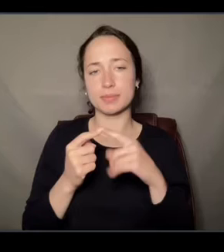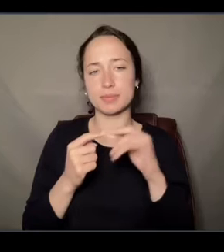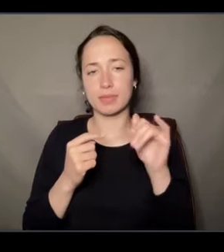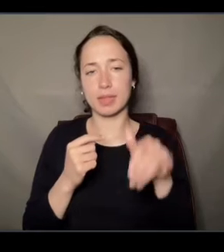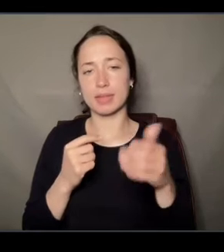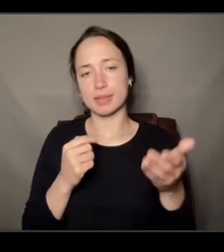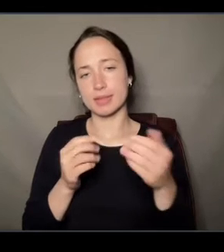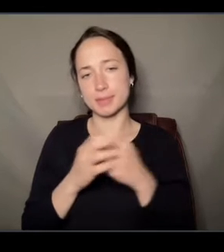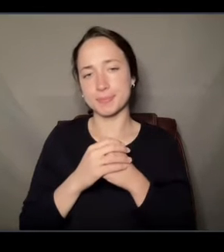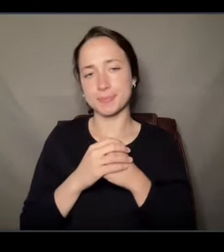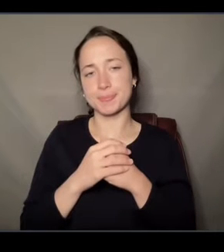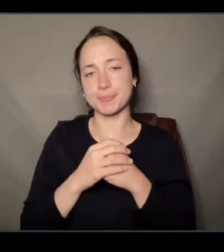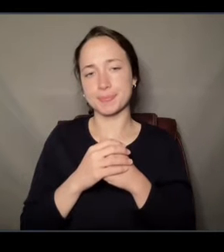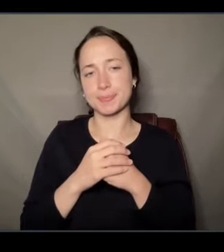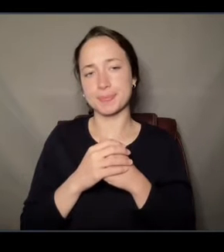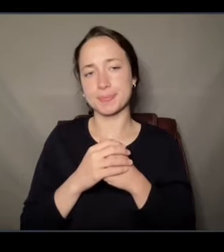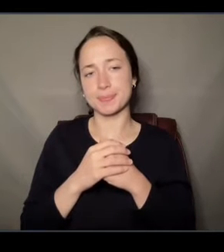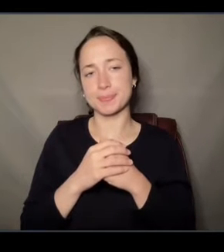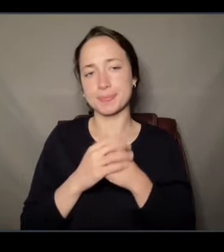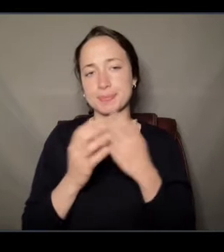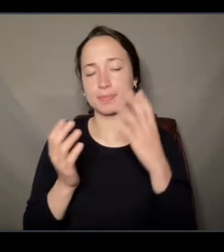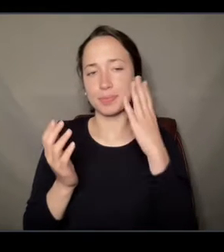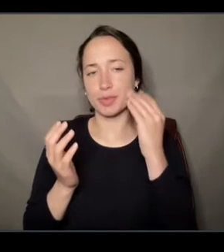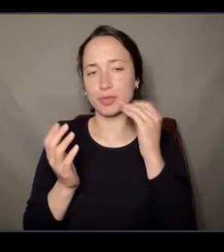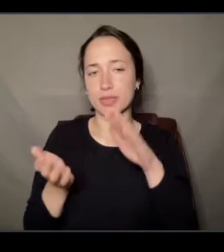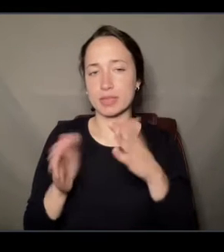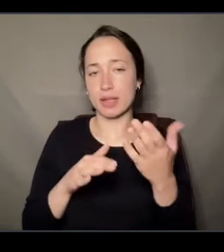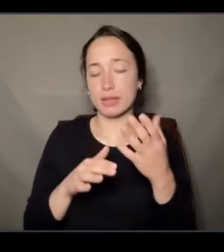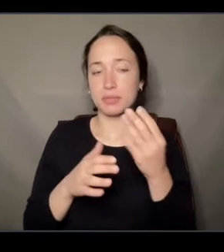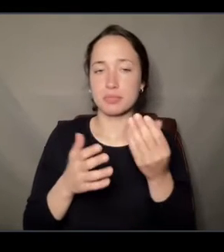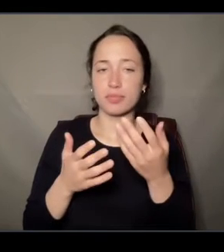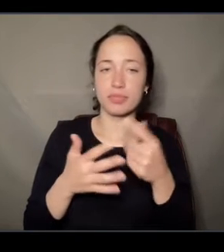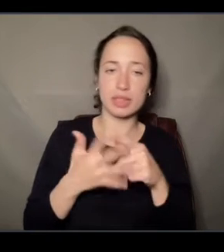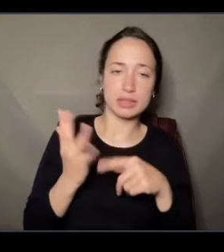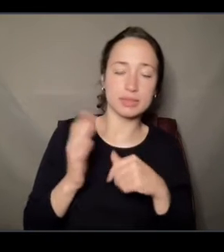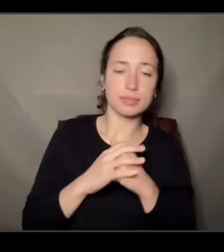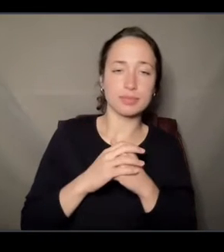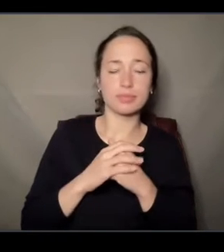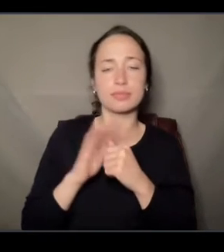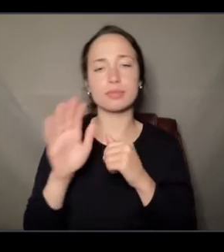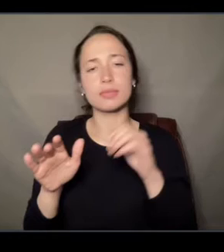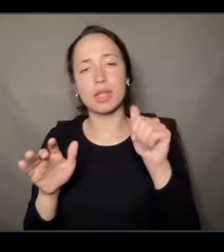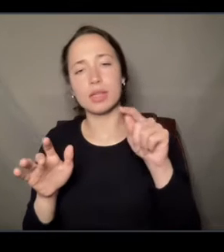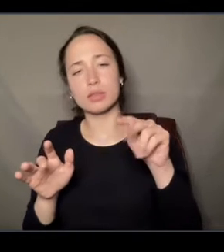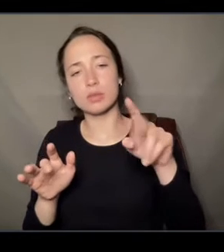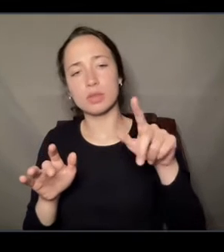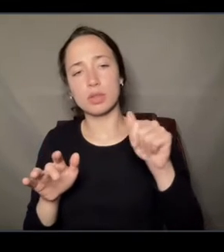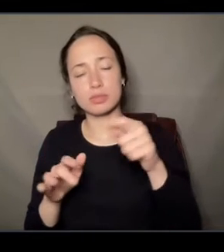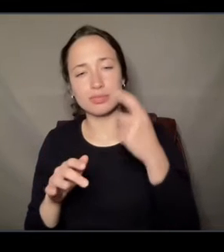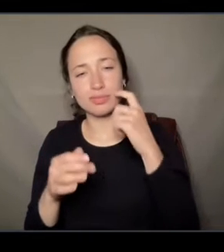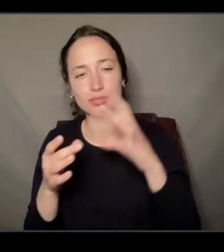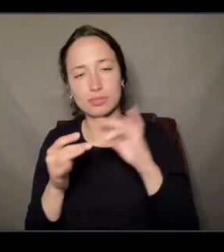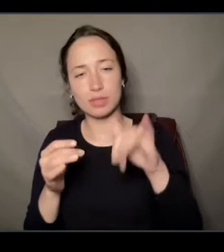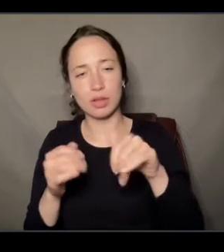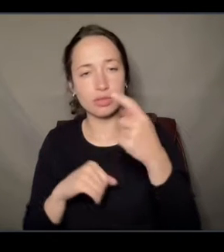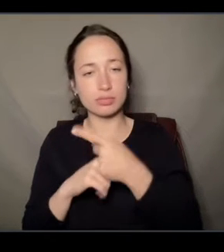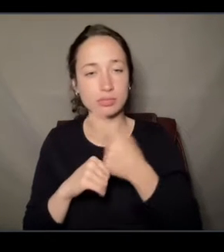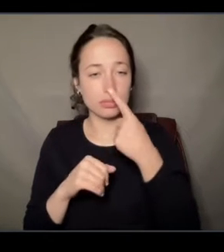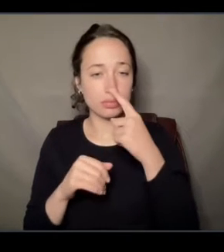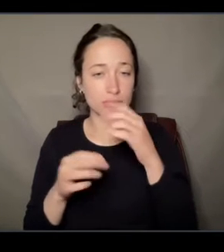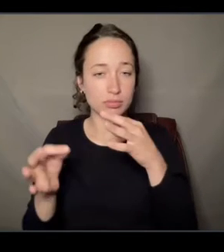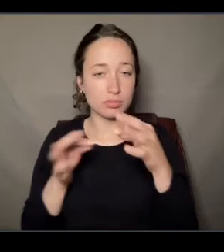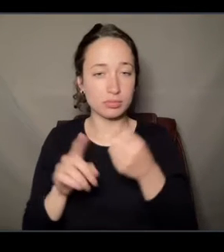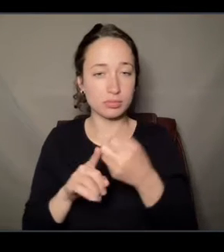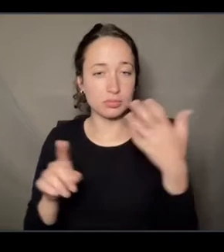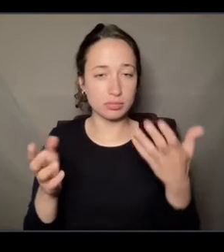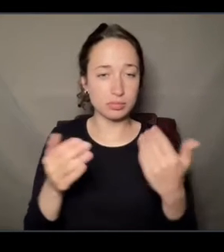Let's take a moment to talk about that experience of death and things. Atula, you were addressing that the other day. I wondered if you could give us some insight